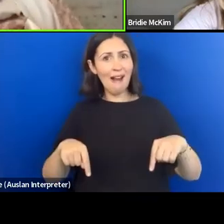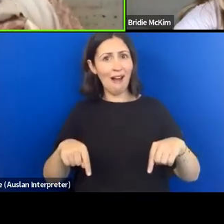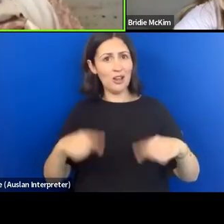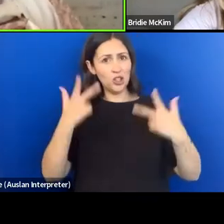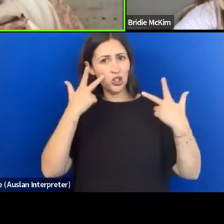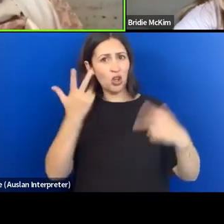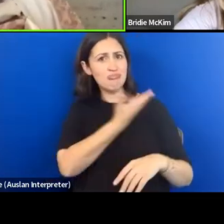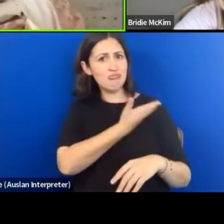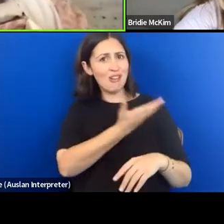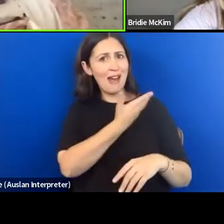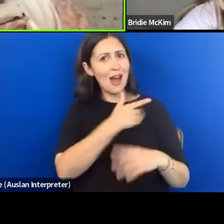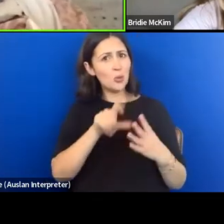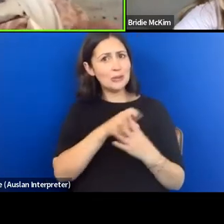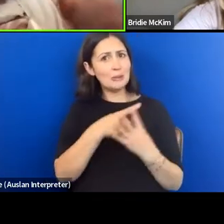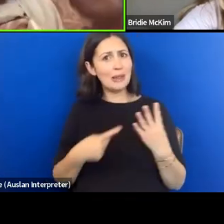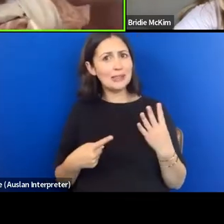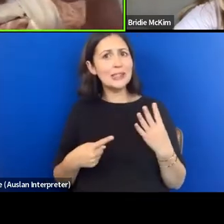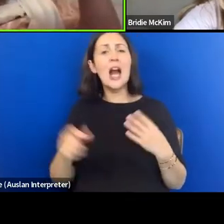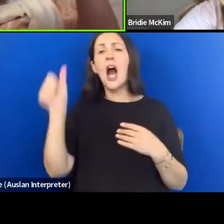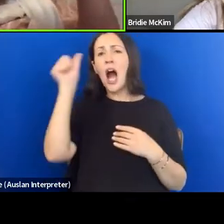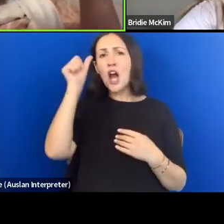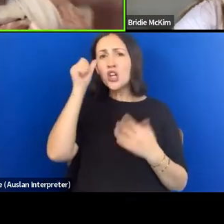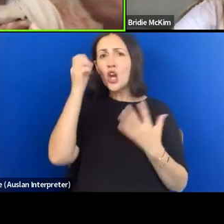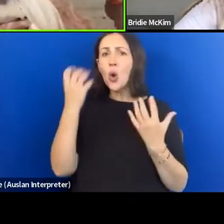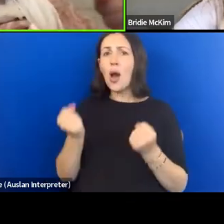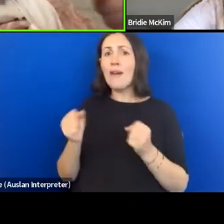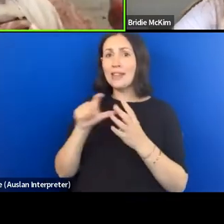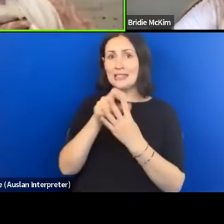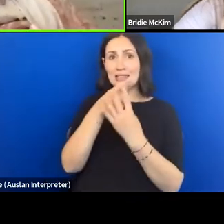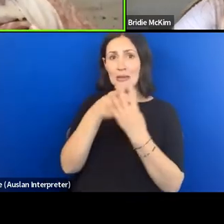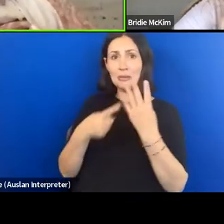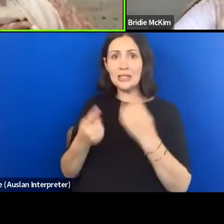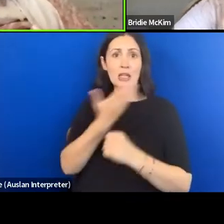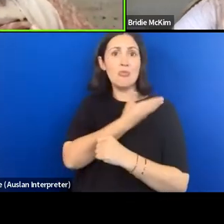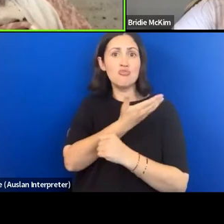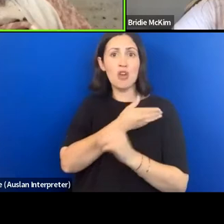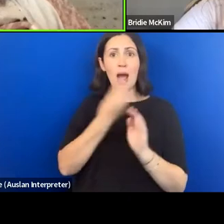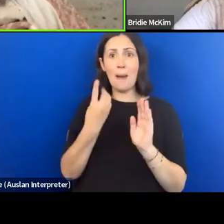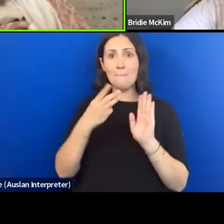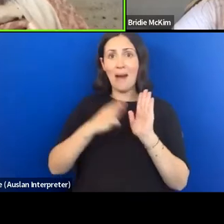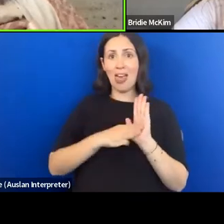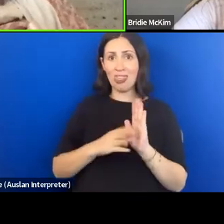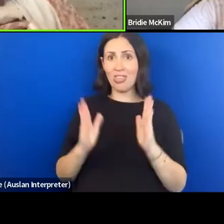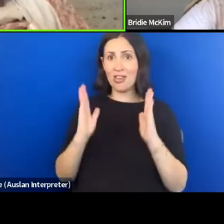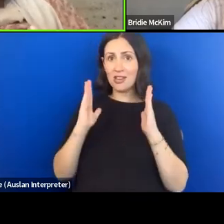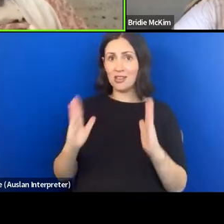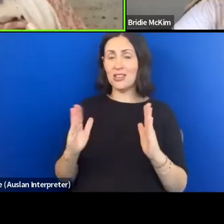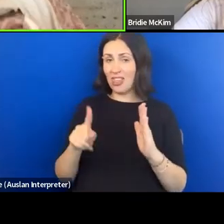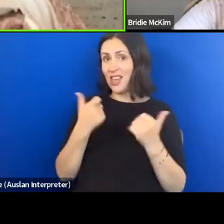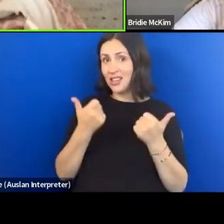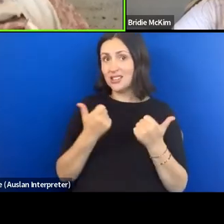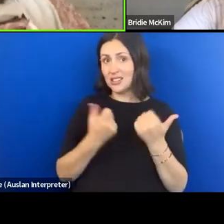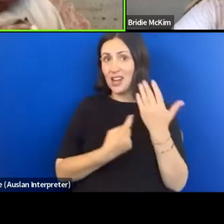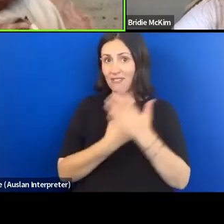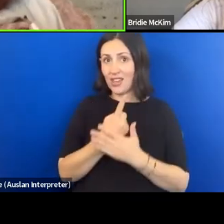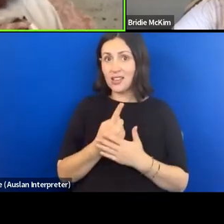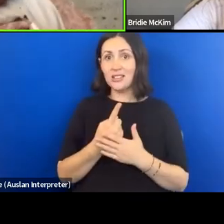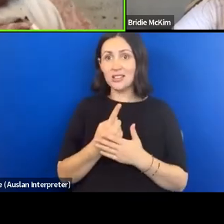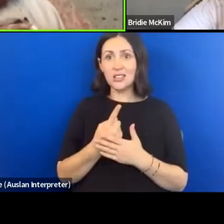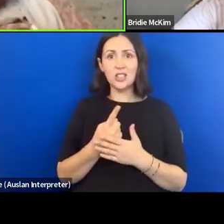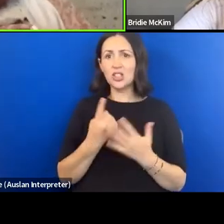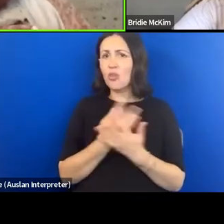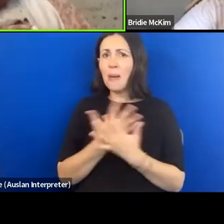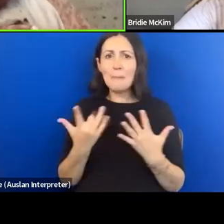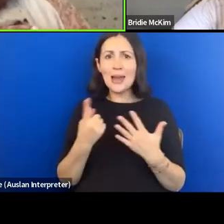know that we have Disability Pride Month and things like this and all sorts of events around